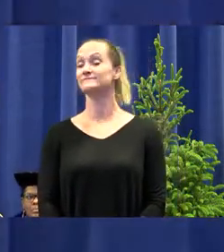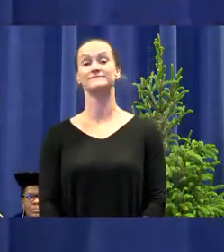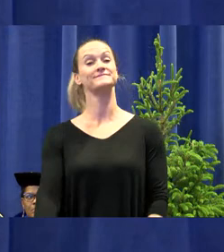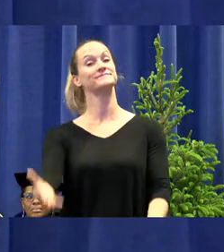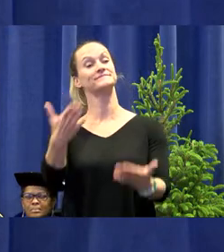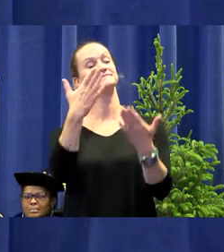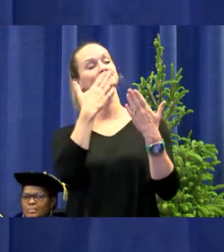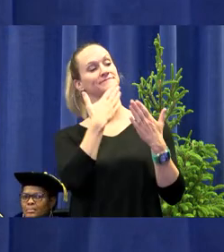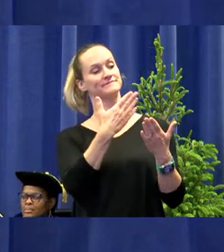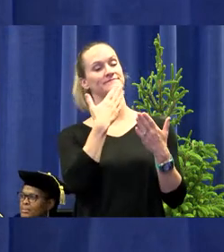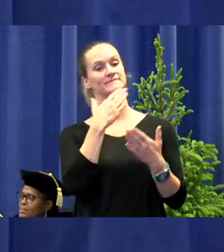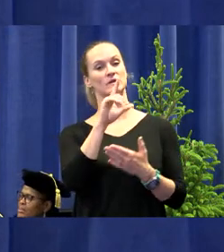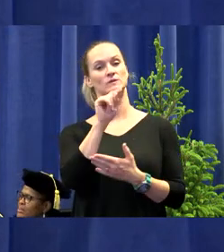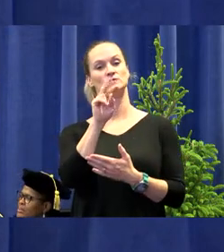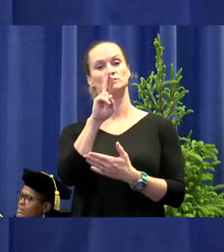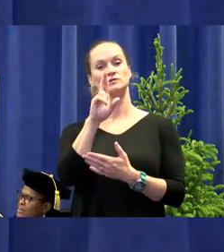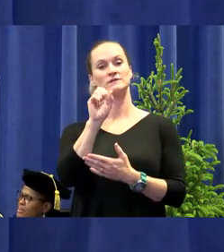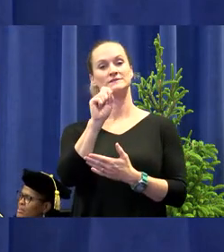Thank you, Trustee Ryan.